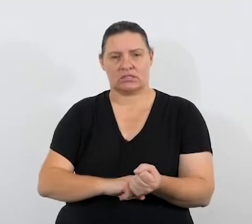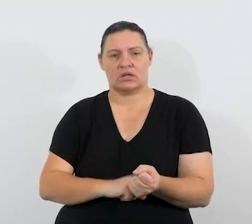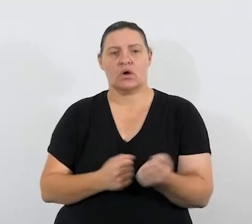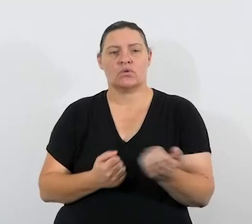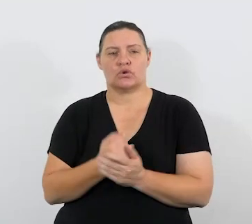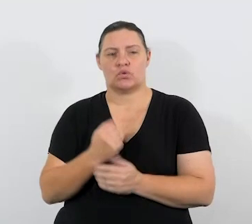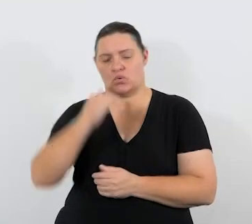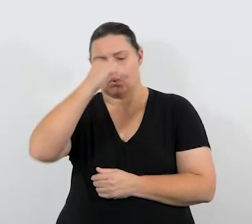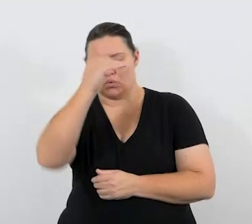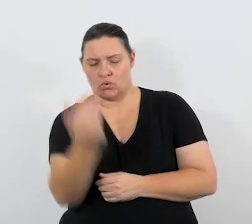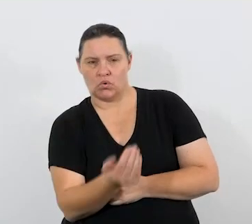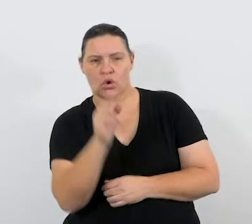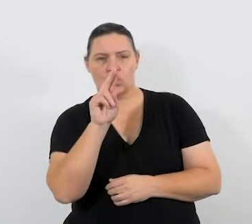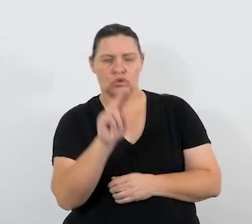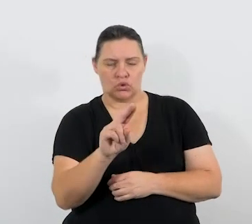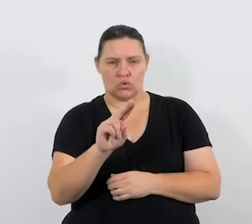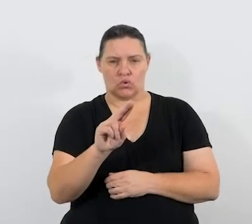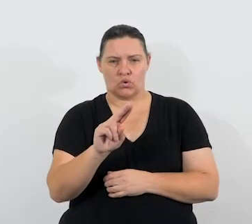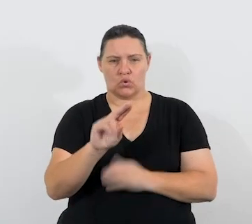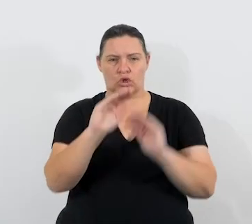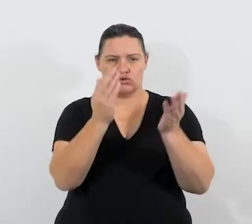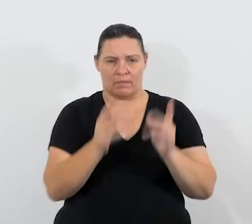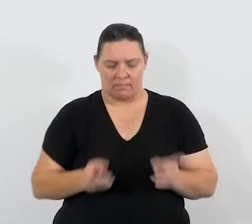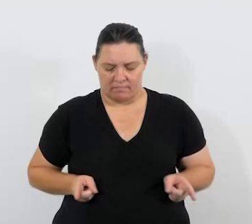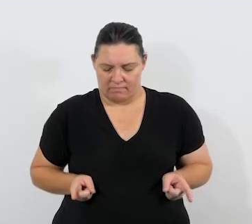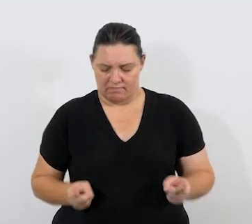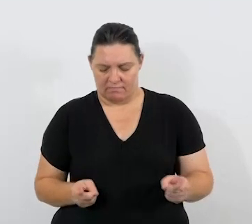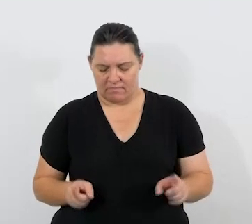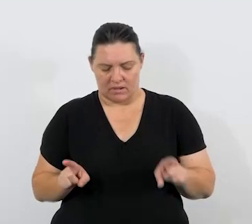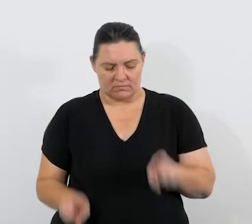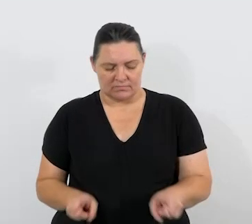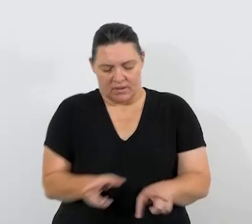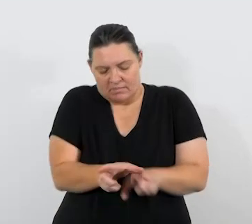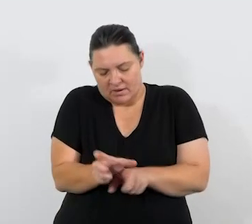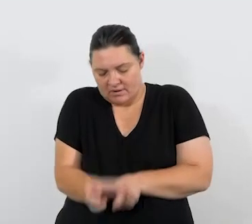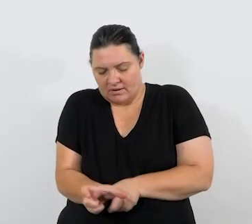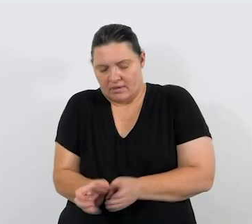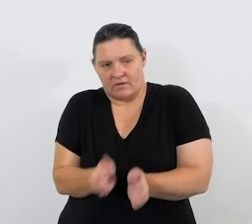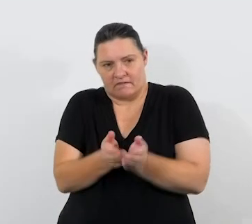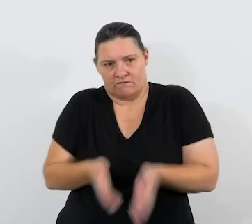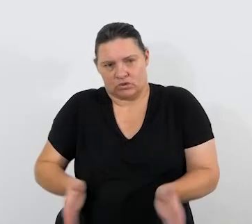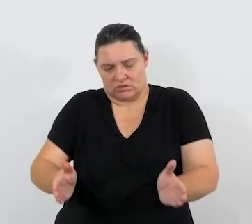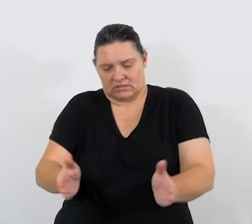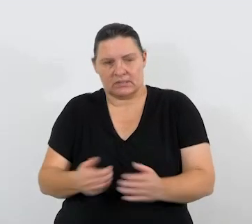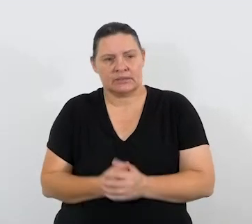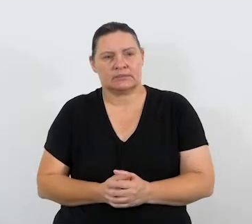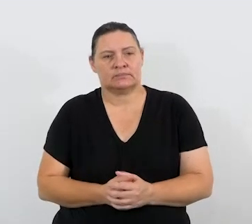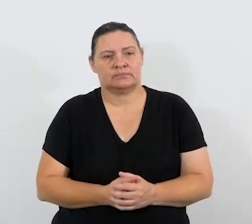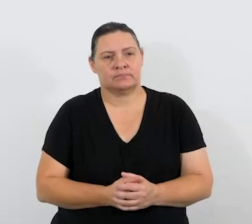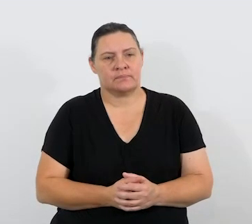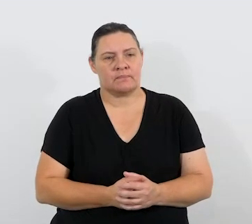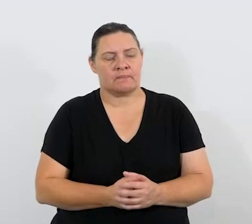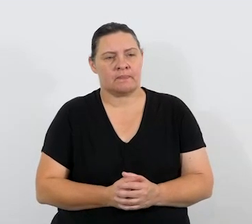the U-shaped foot leading to the base of the microscope. When they're speaking about the U-shaped foot, this is what they